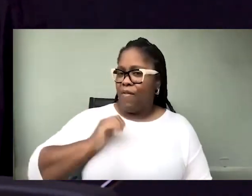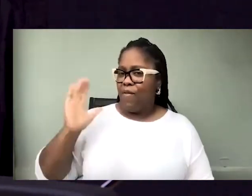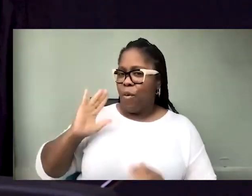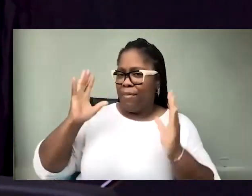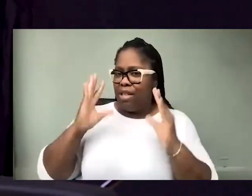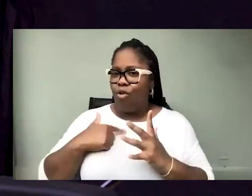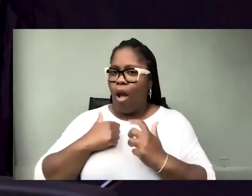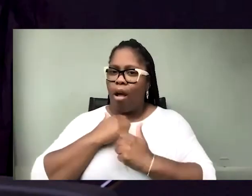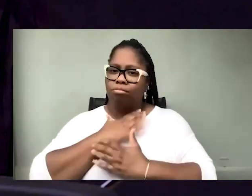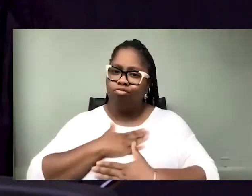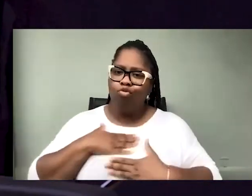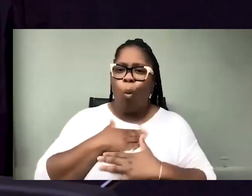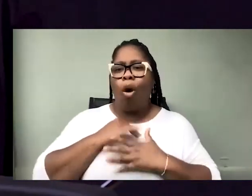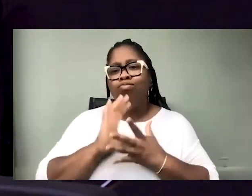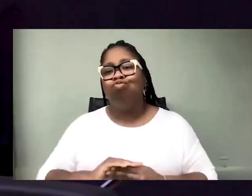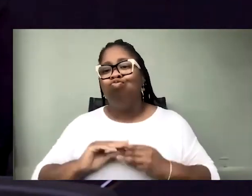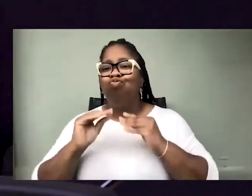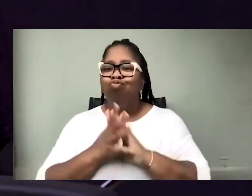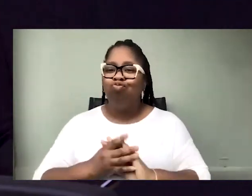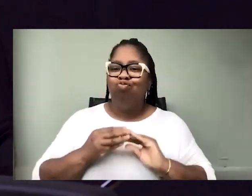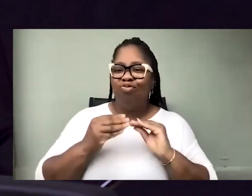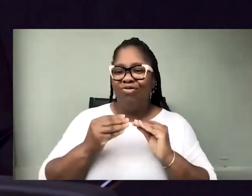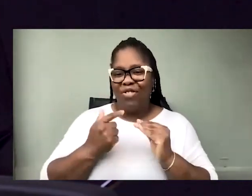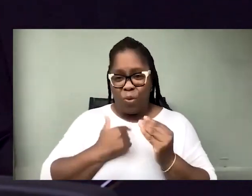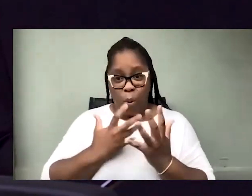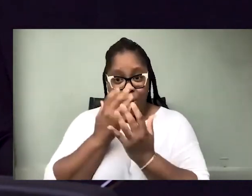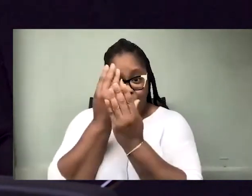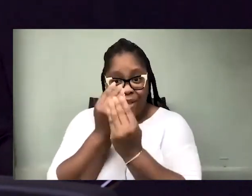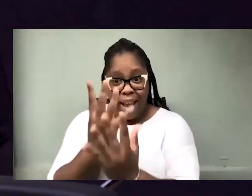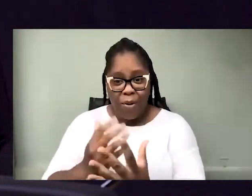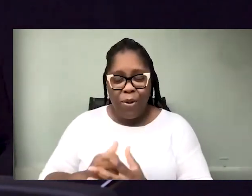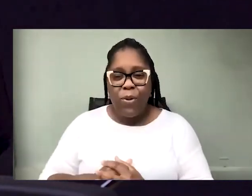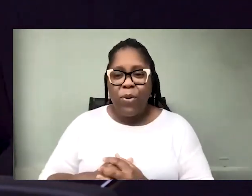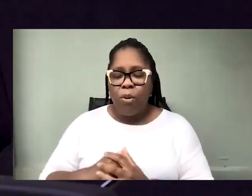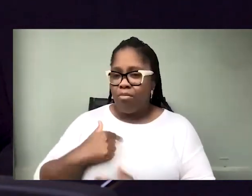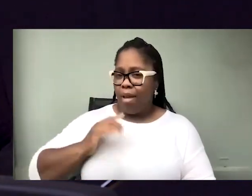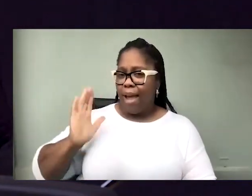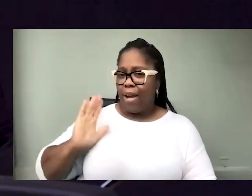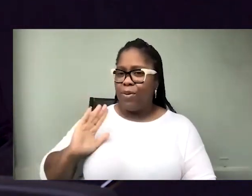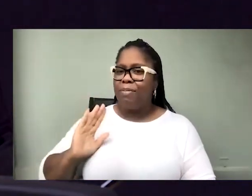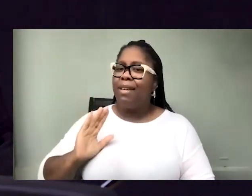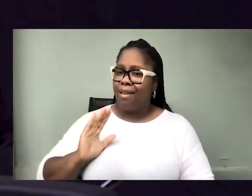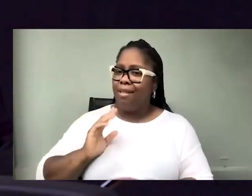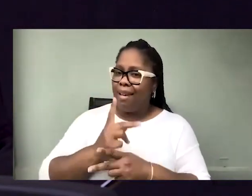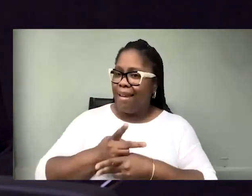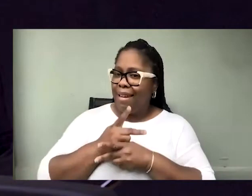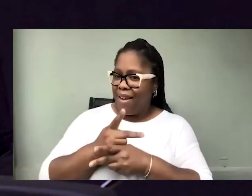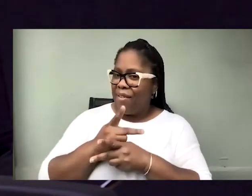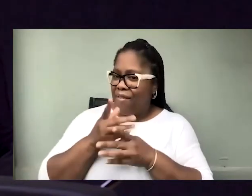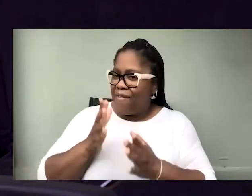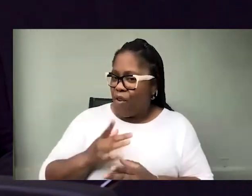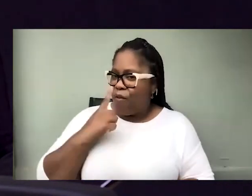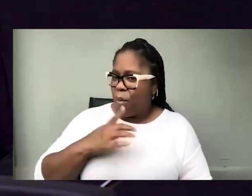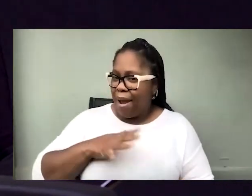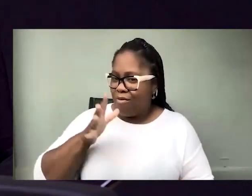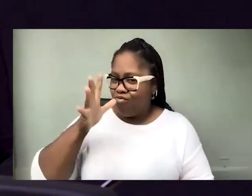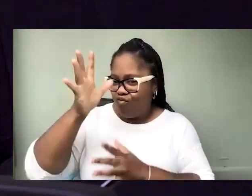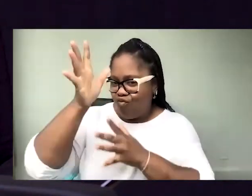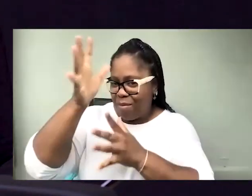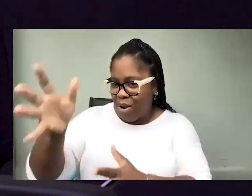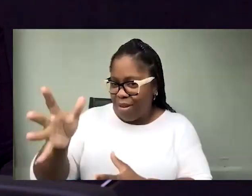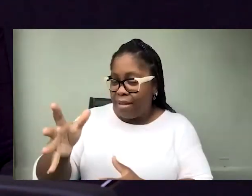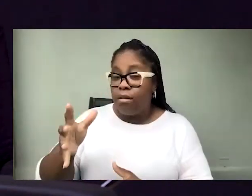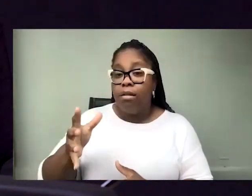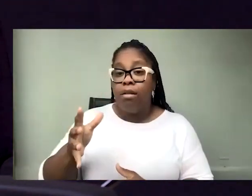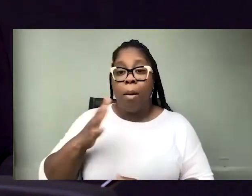tell stories. And so I want to tell you that I used to be a caregiver for my grandparents. I grew up next door